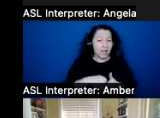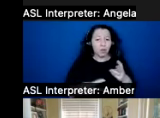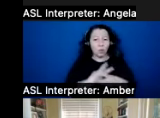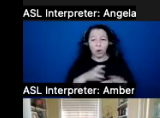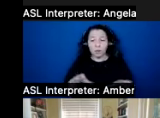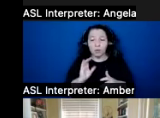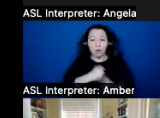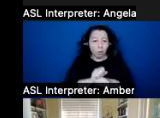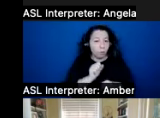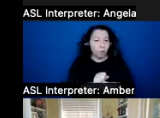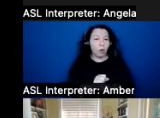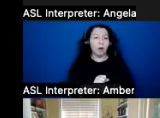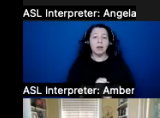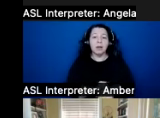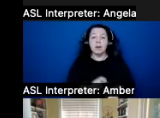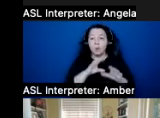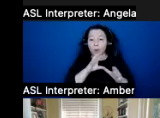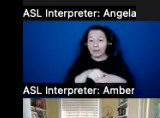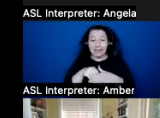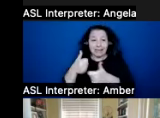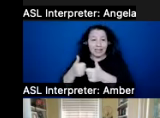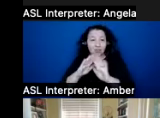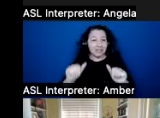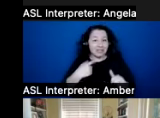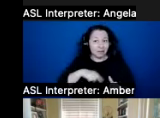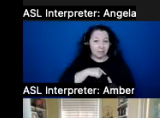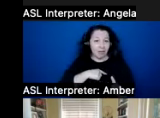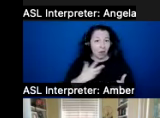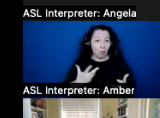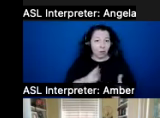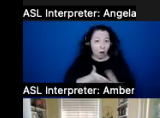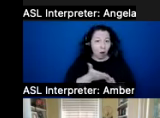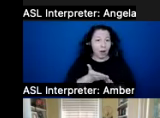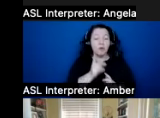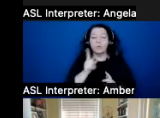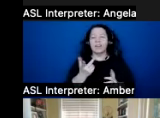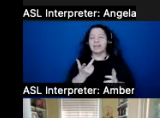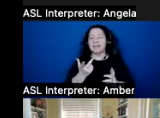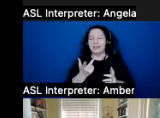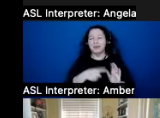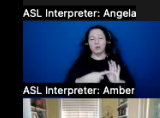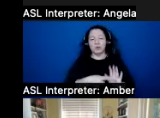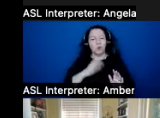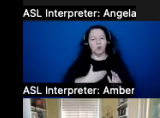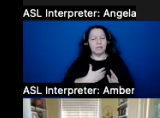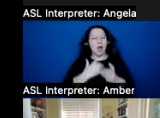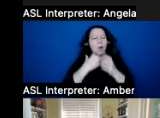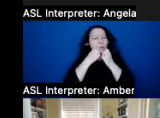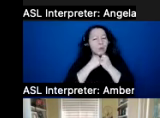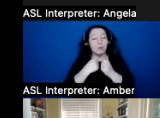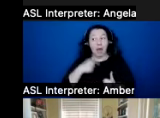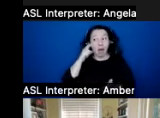the systems we're placed, declares our values. And so I believe that there are ways to hold your